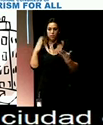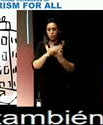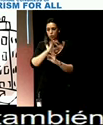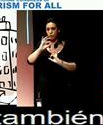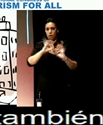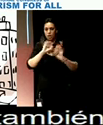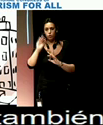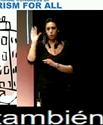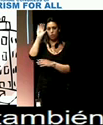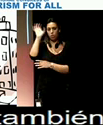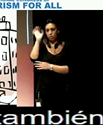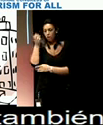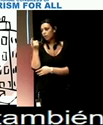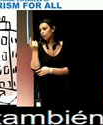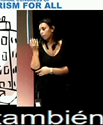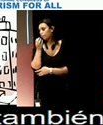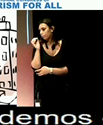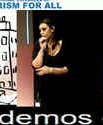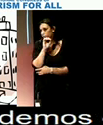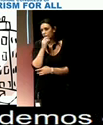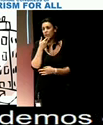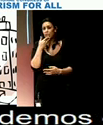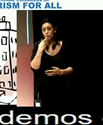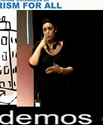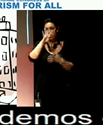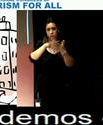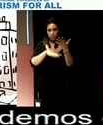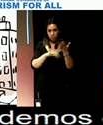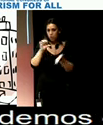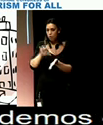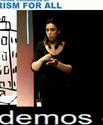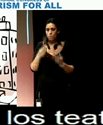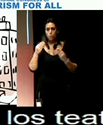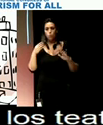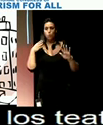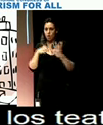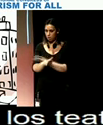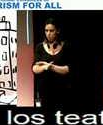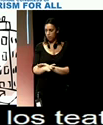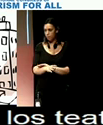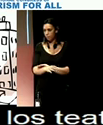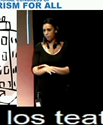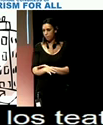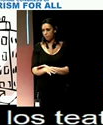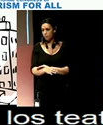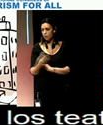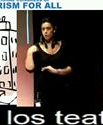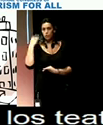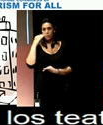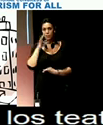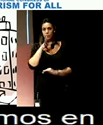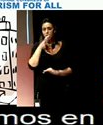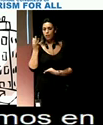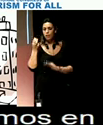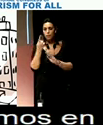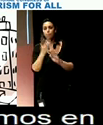We know that theater cinemas are already accessible venues, and Barcelona is a very accessible city from this point of